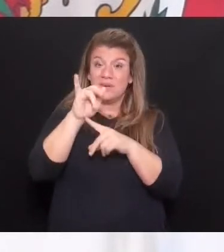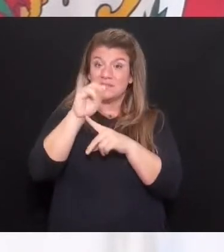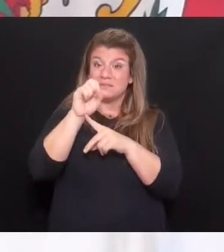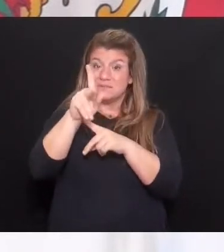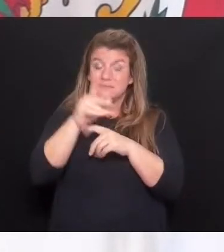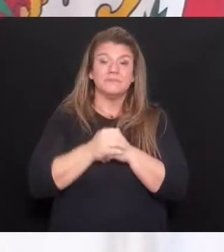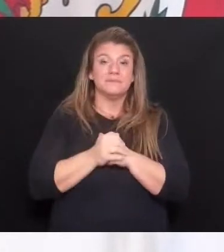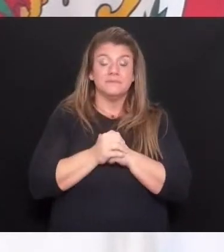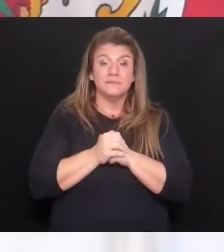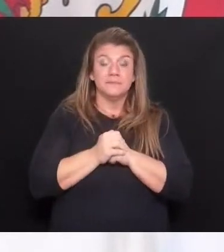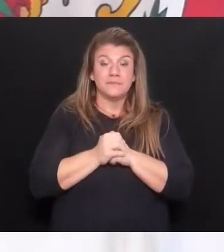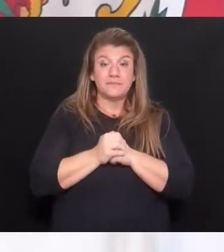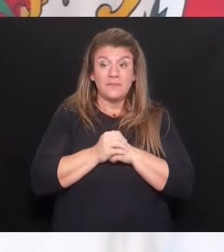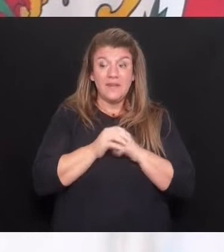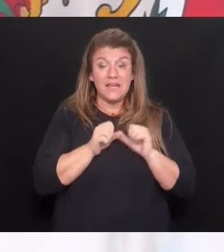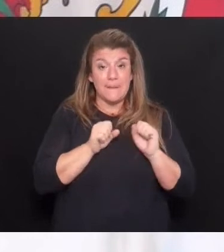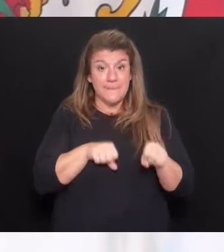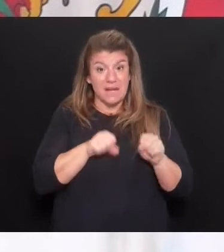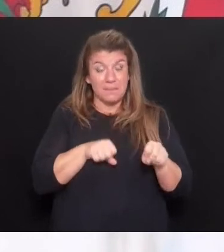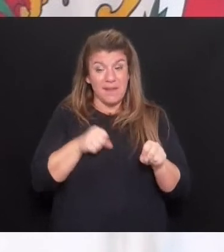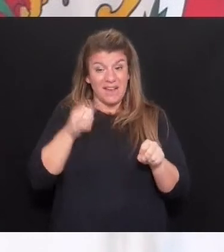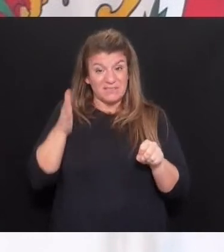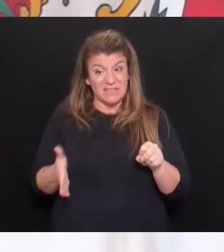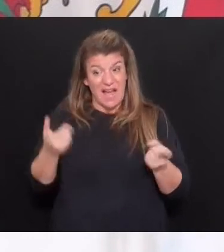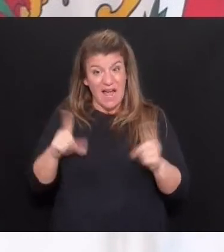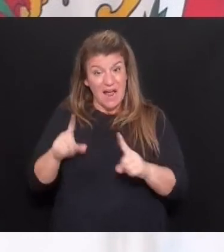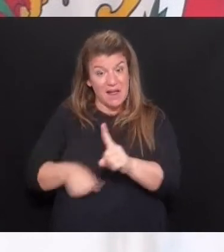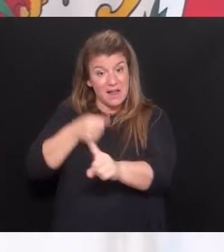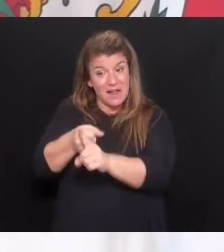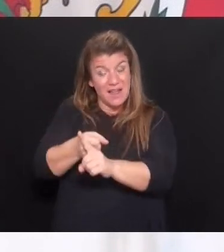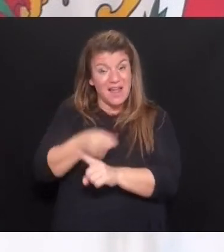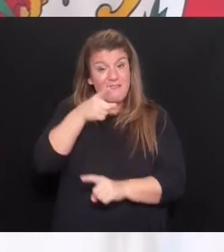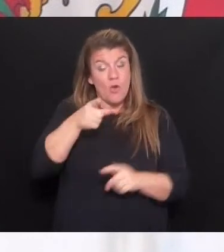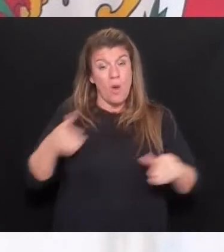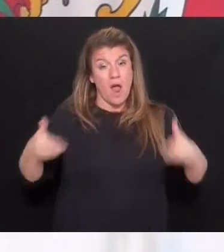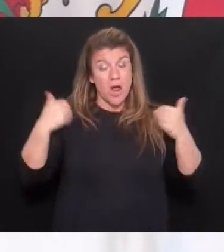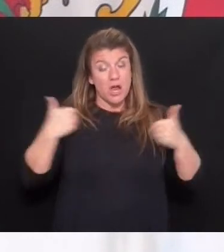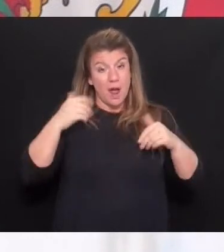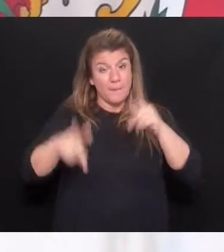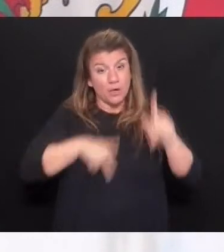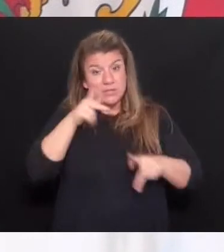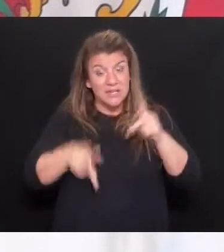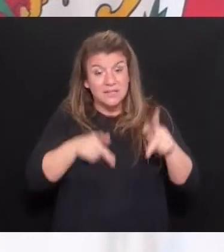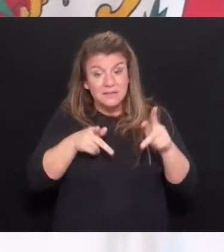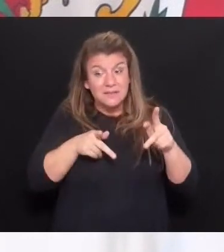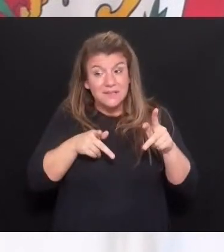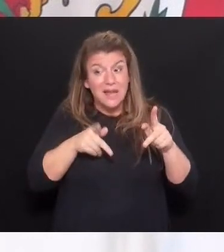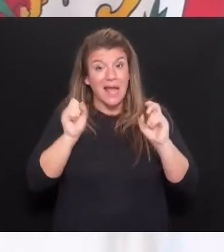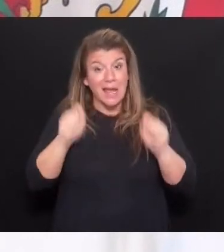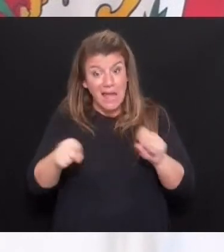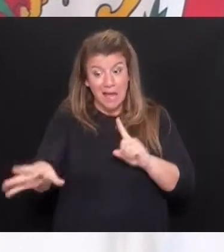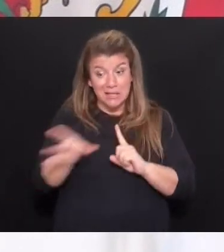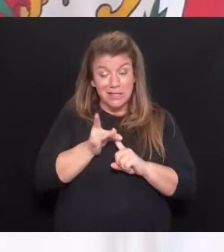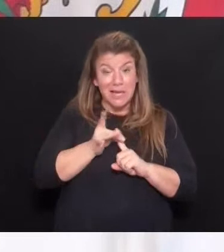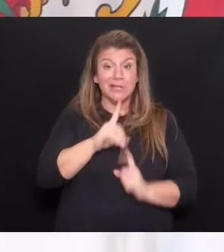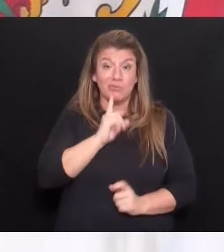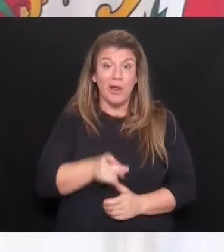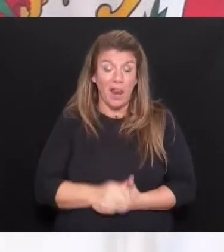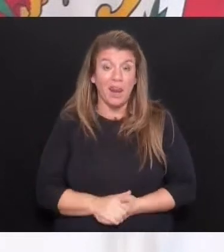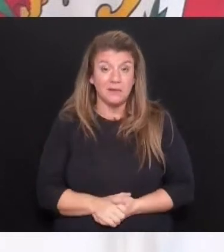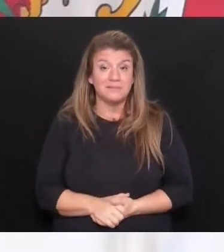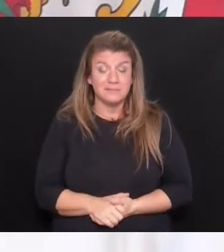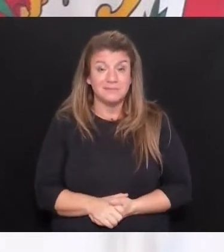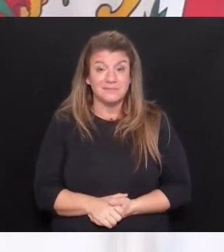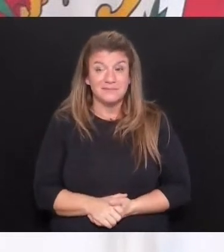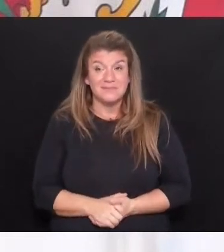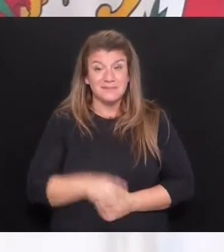Absolutely, the possibility of side effects, you know, if you're a young person and everything, is real. From the standpoint, if